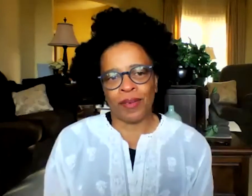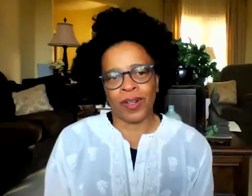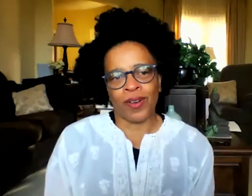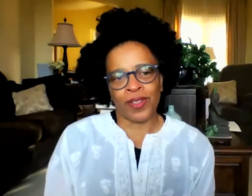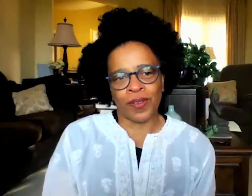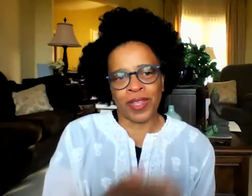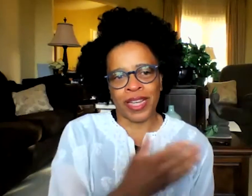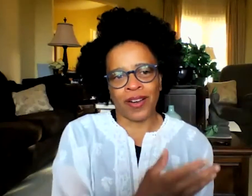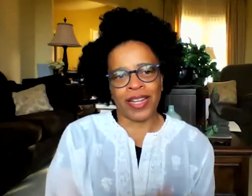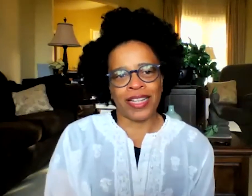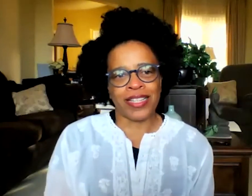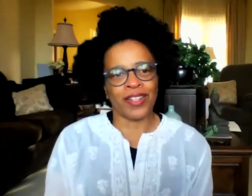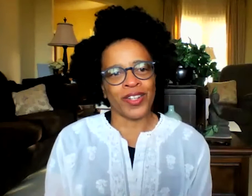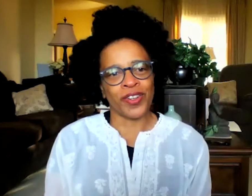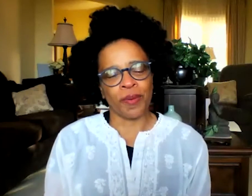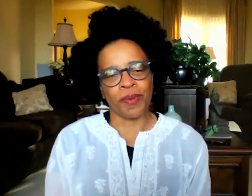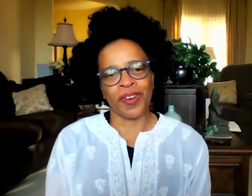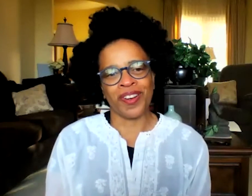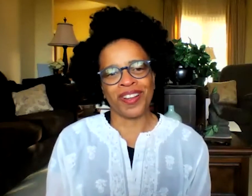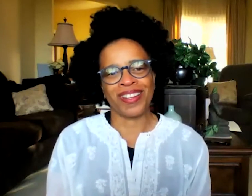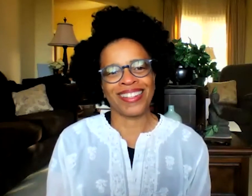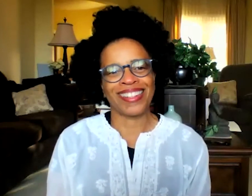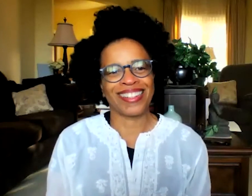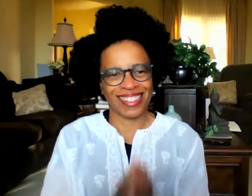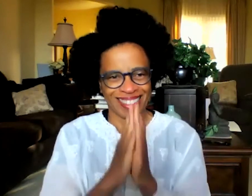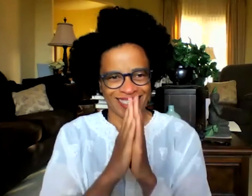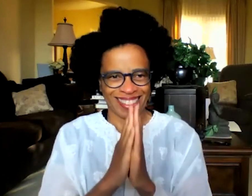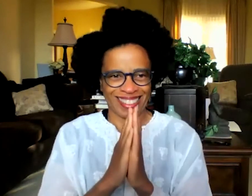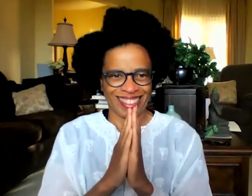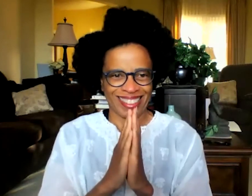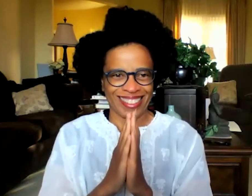And I want to also thank our ASL interpreter.